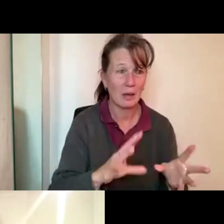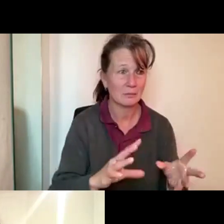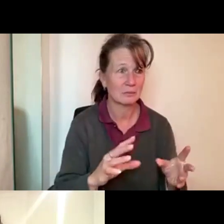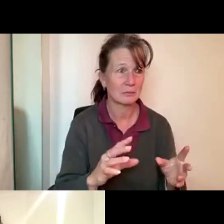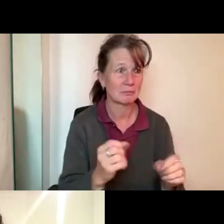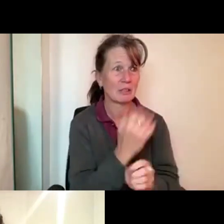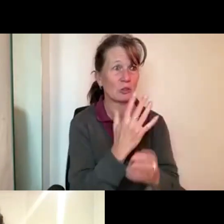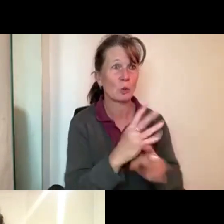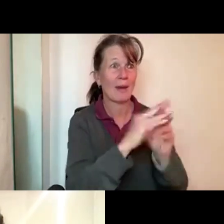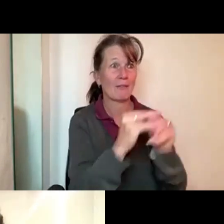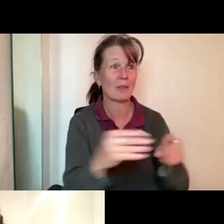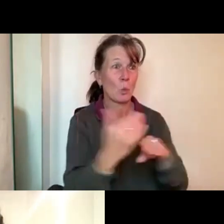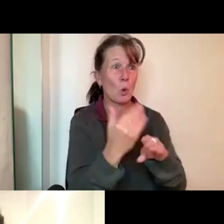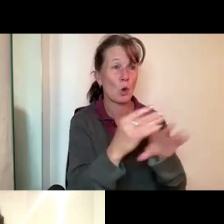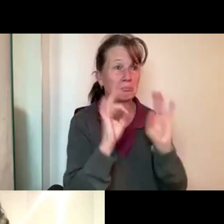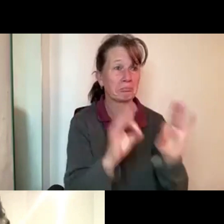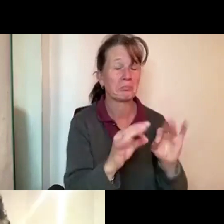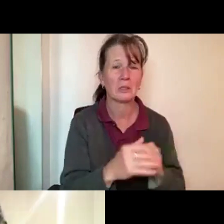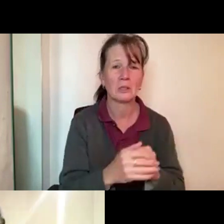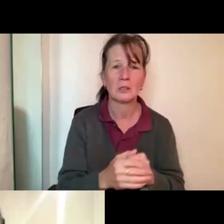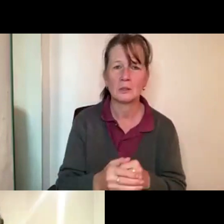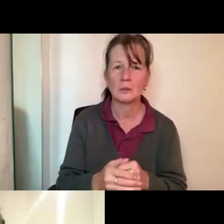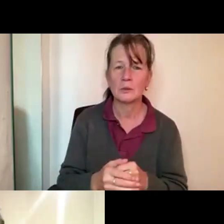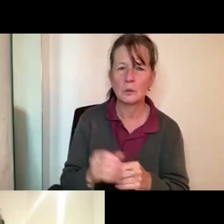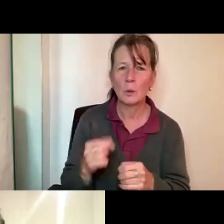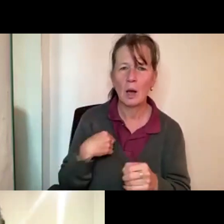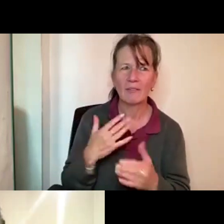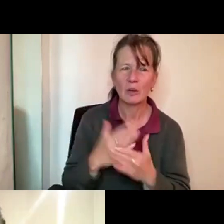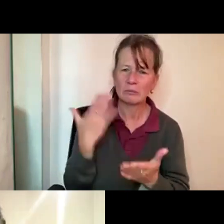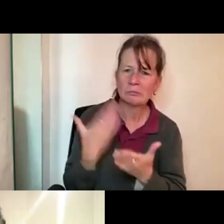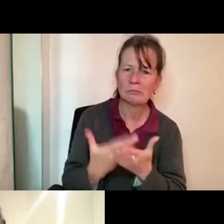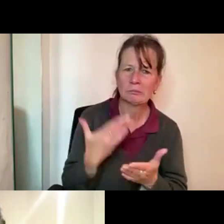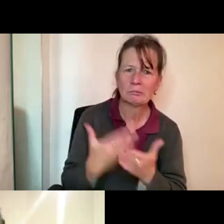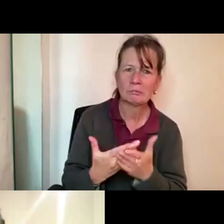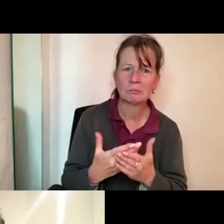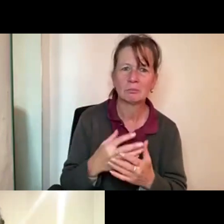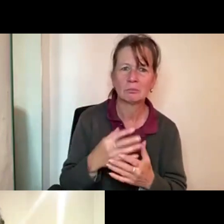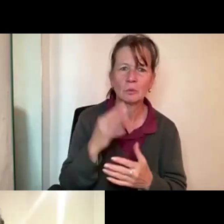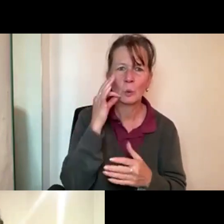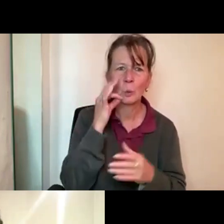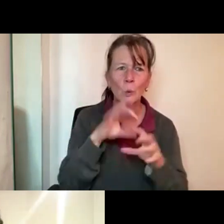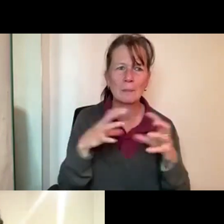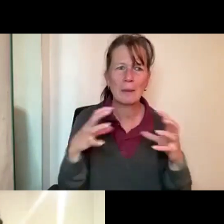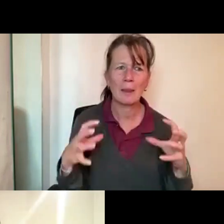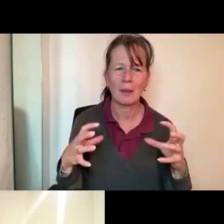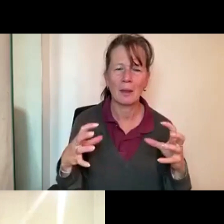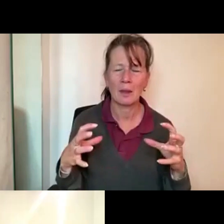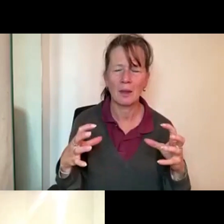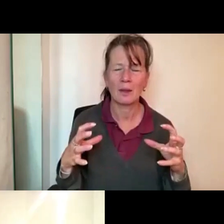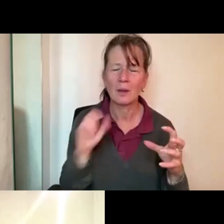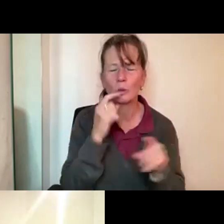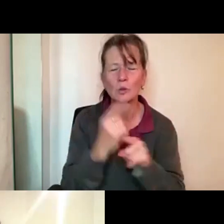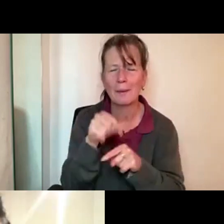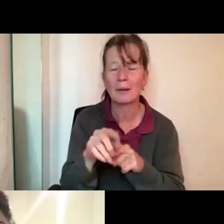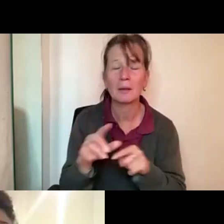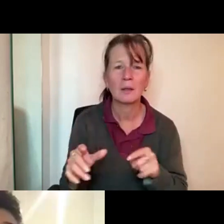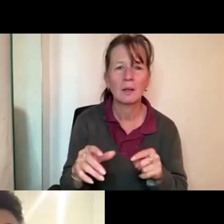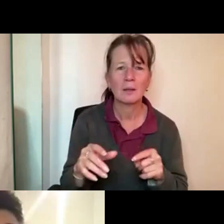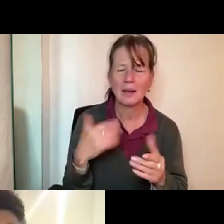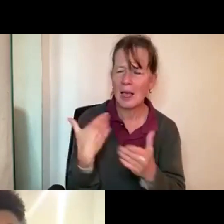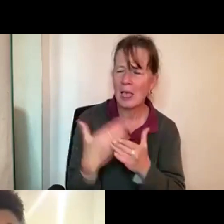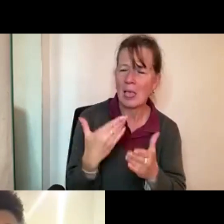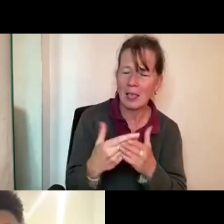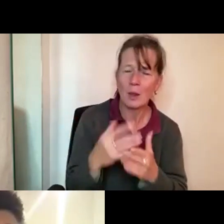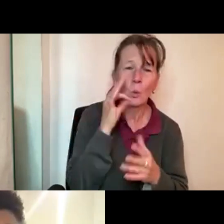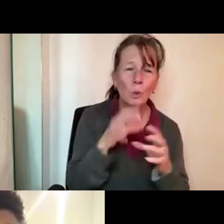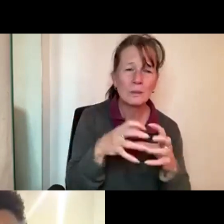really. And I got quite obsessed with watermelon, so I'm going to get to that. So I got quite obsessed about watermelon because,